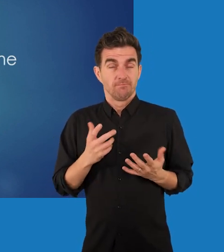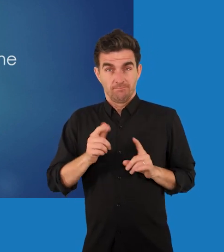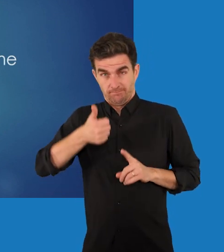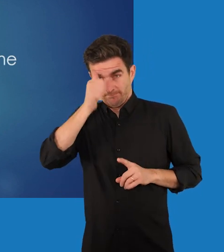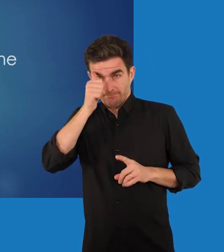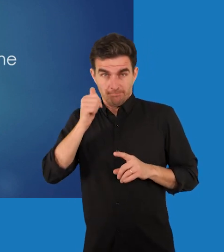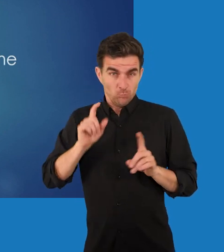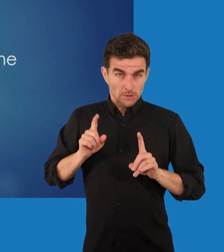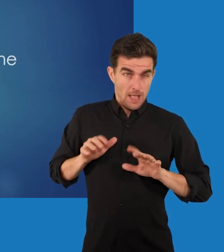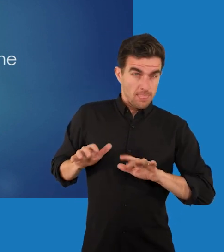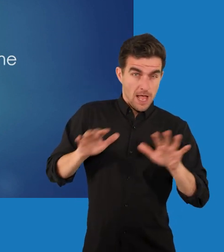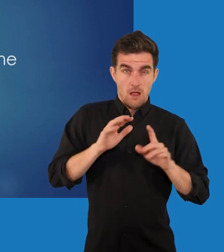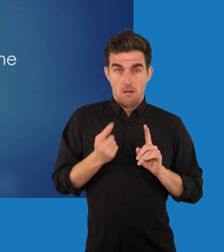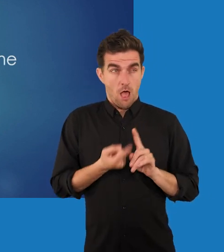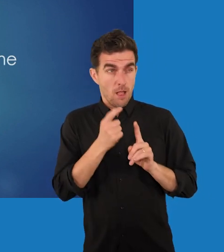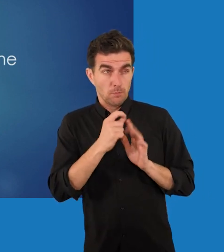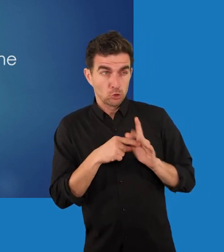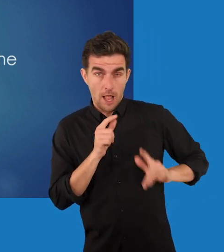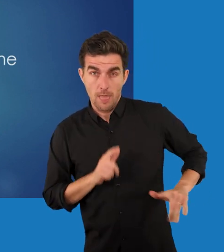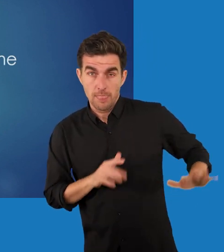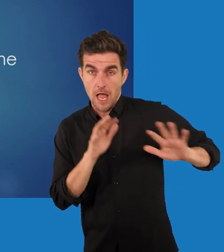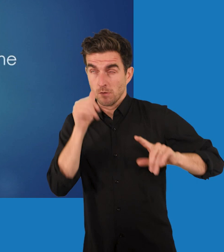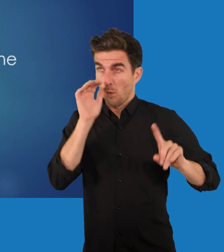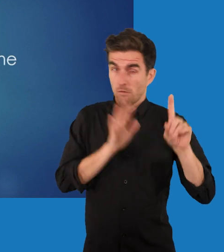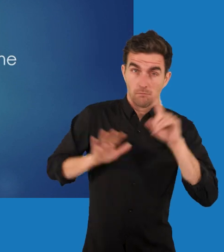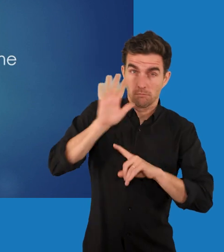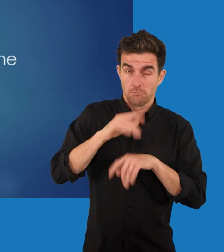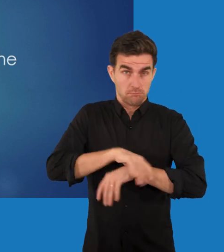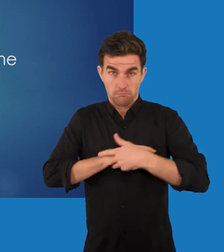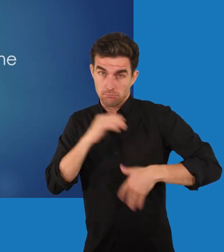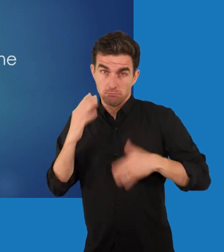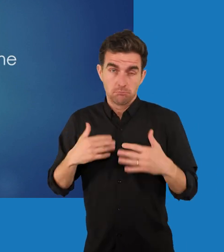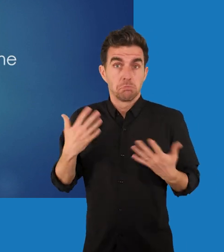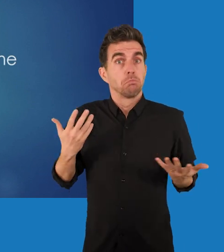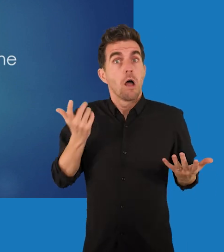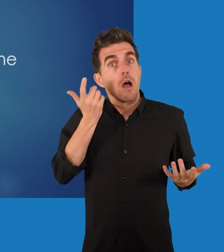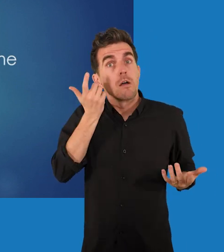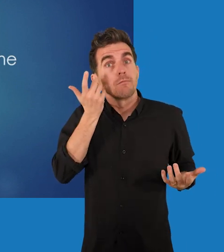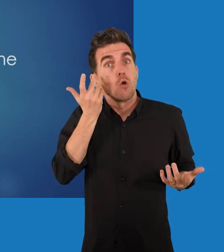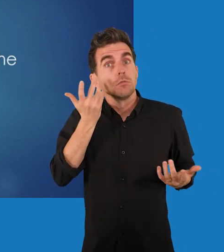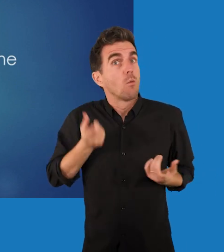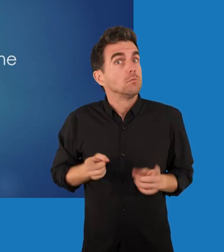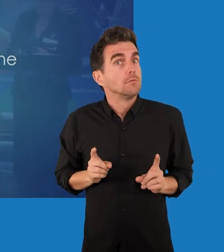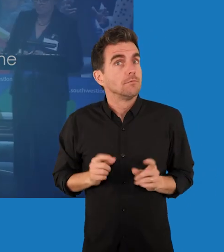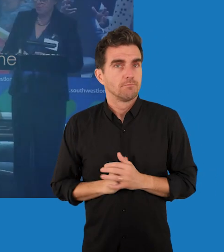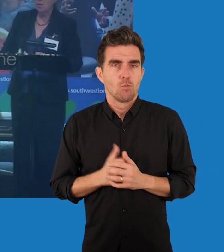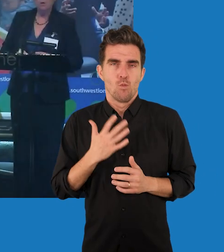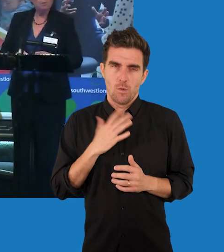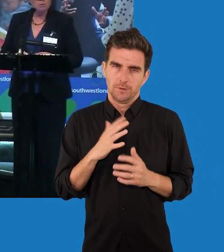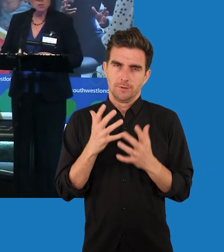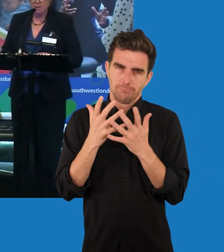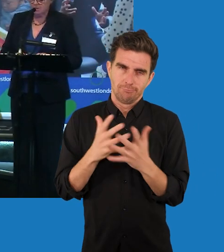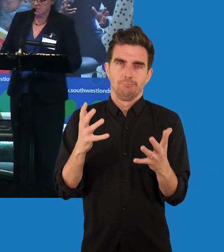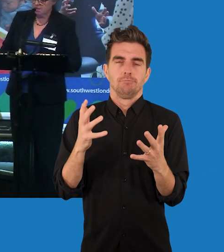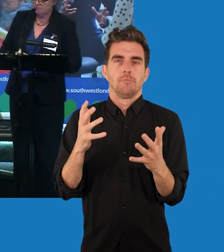Pimlico's experience is being shown around in the other projects around the country as well. So what of the future? Well,